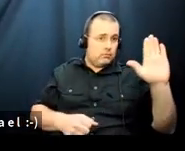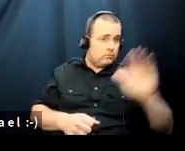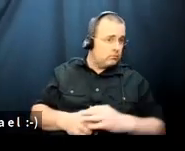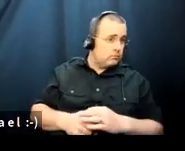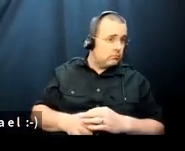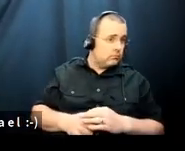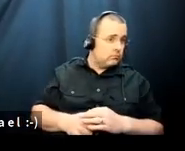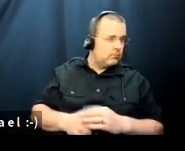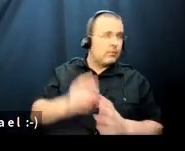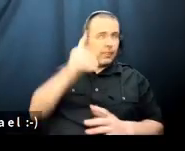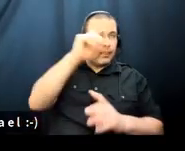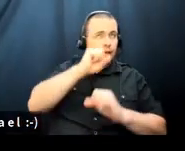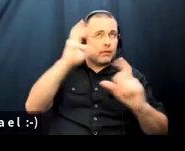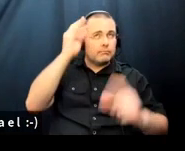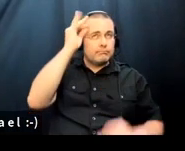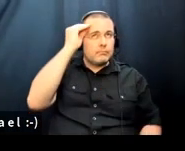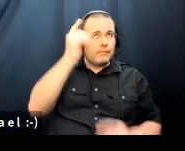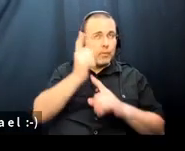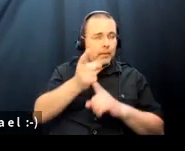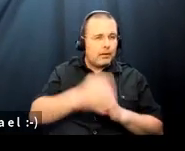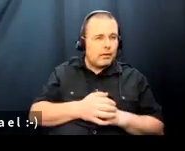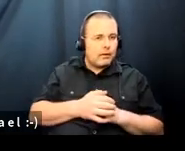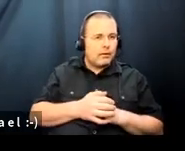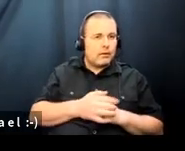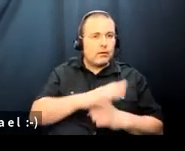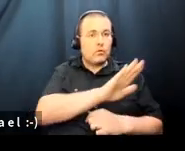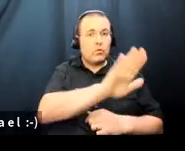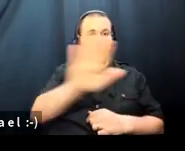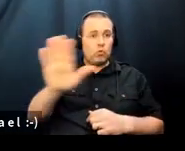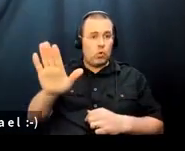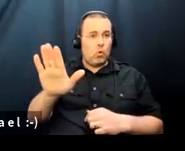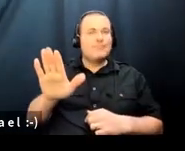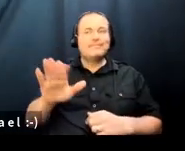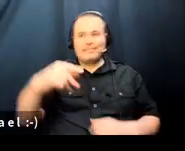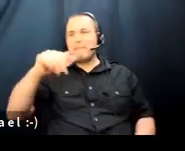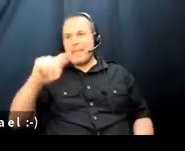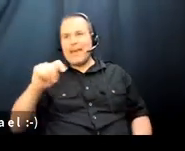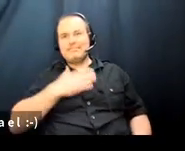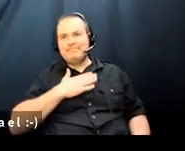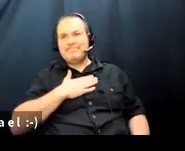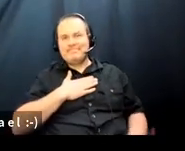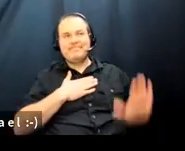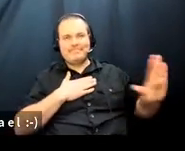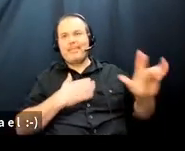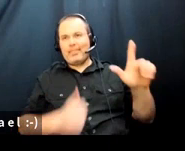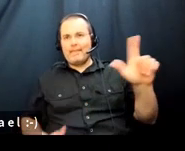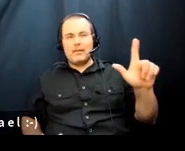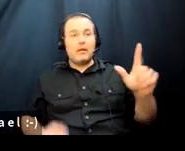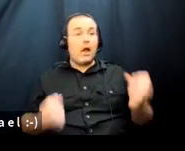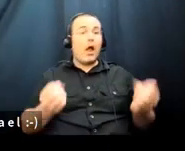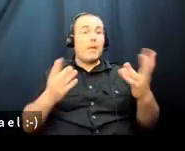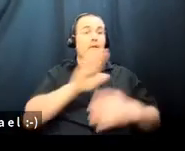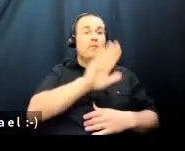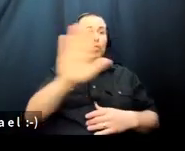Think about that for a minute. How many of how many of your children are